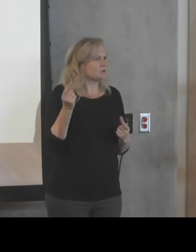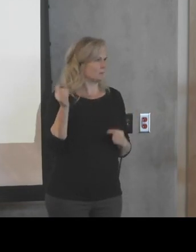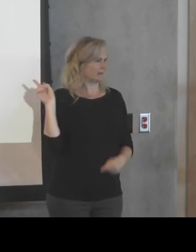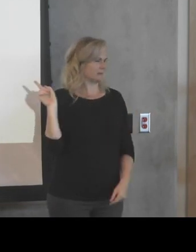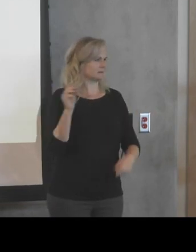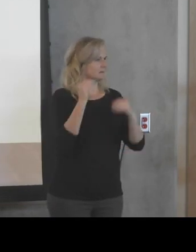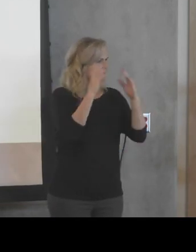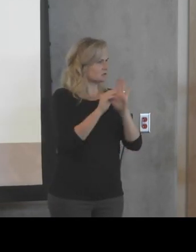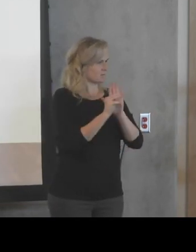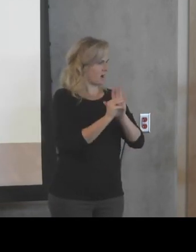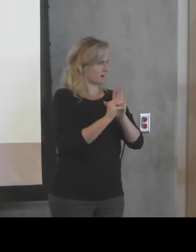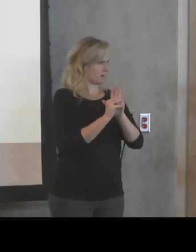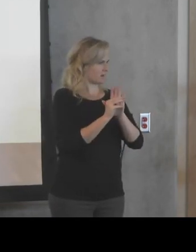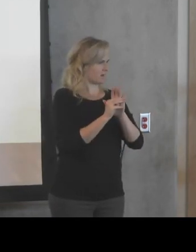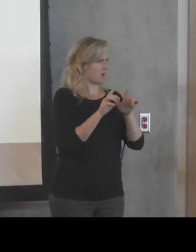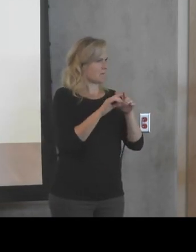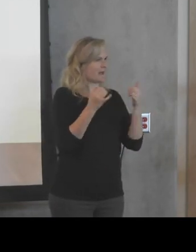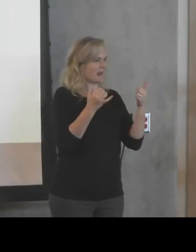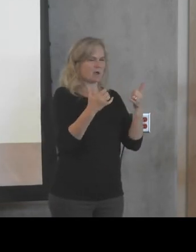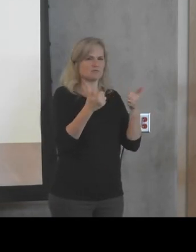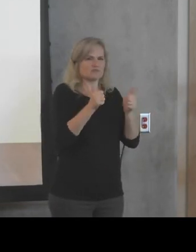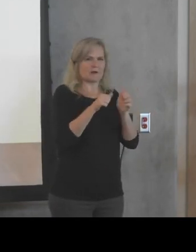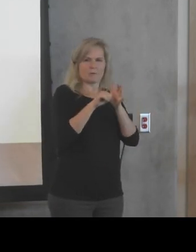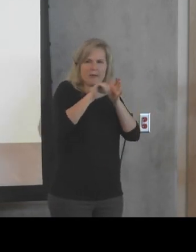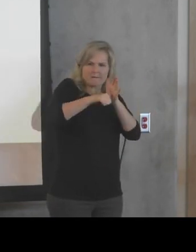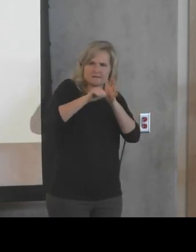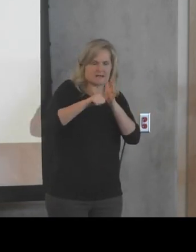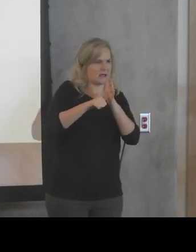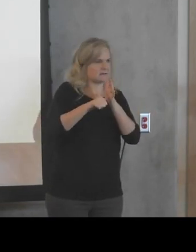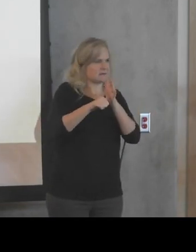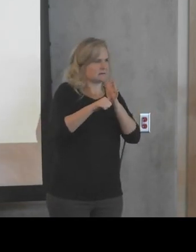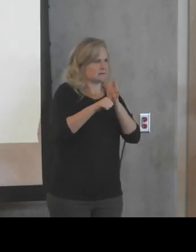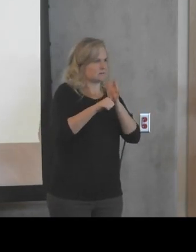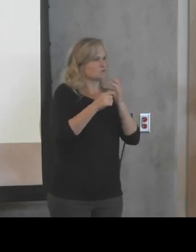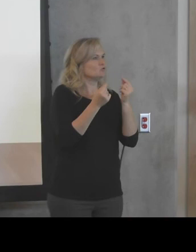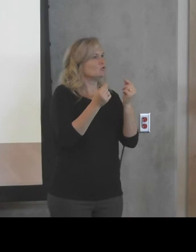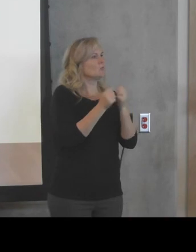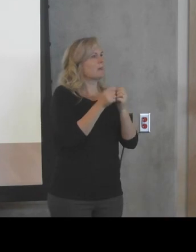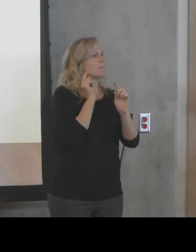modeling, and we're just trying to emphasize the importance of doing it intentionally.